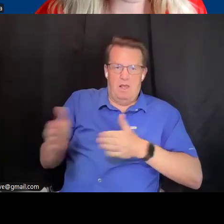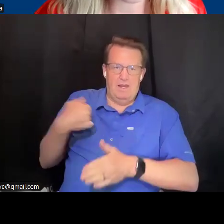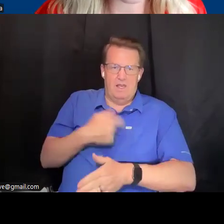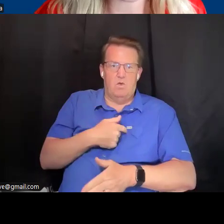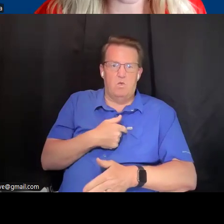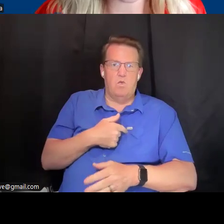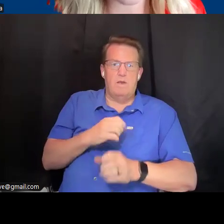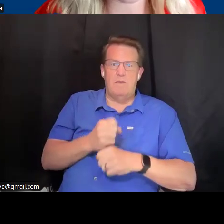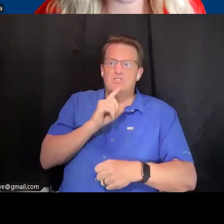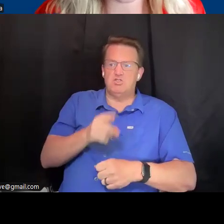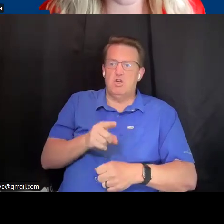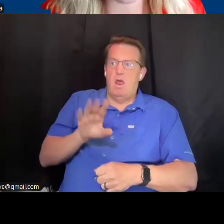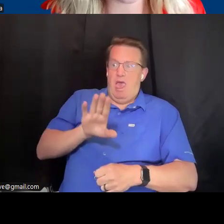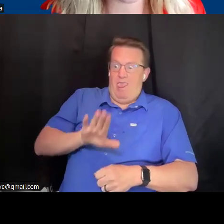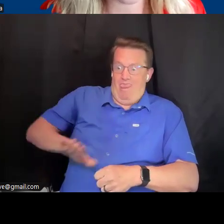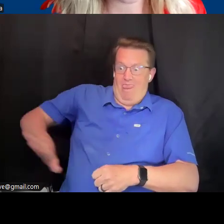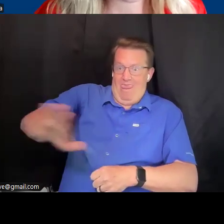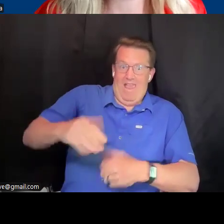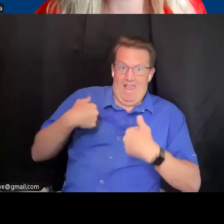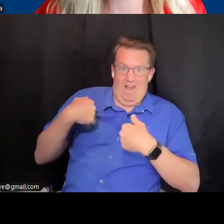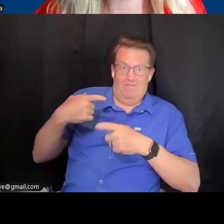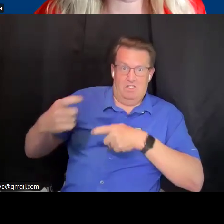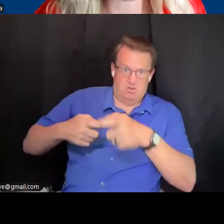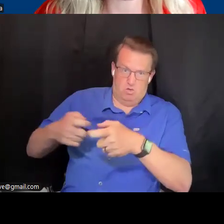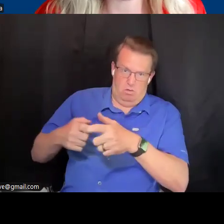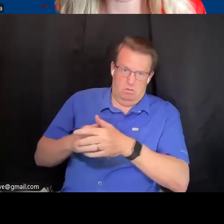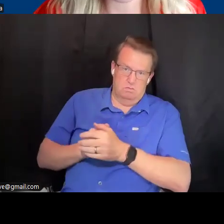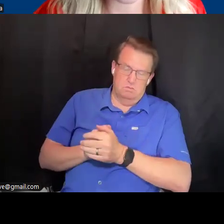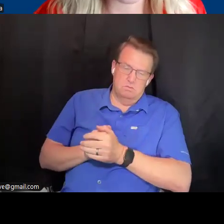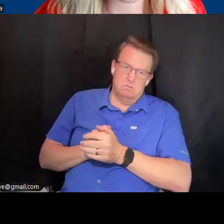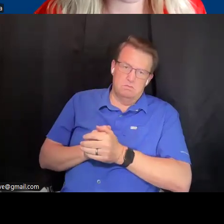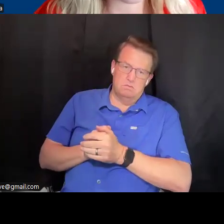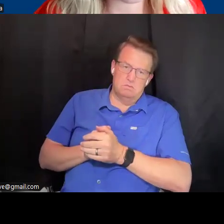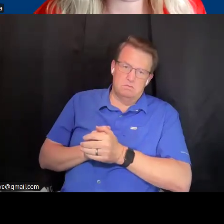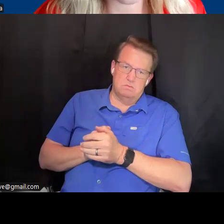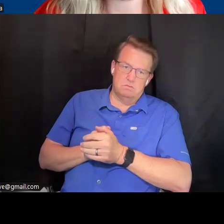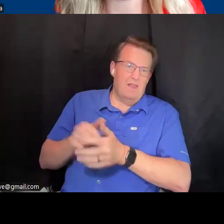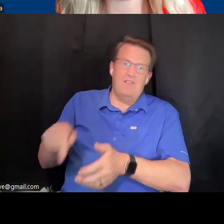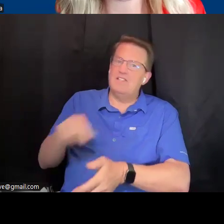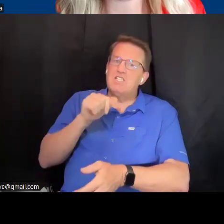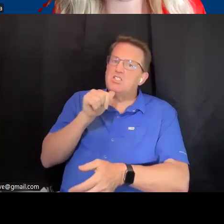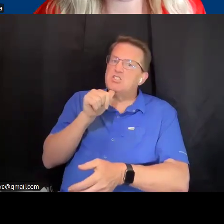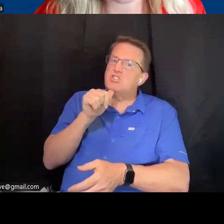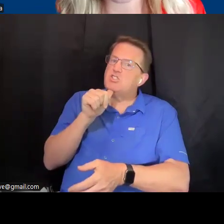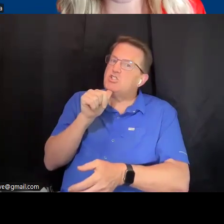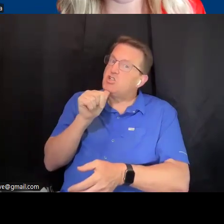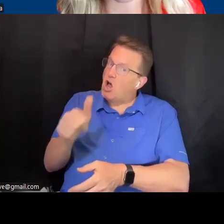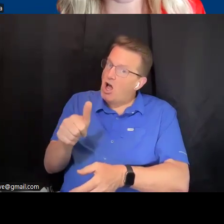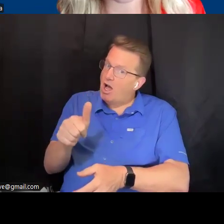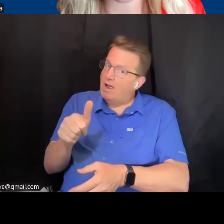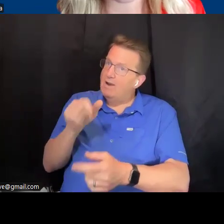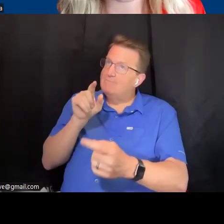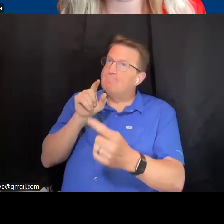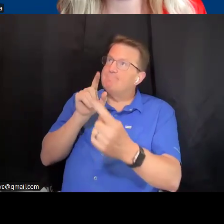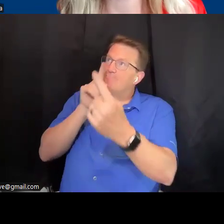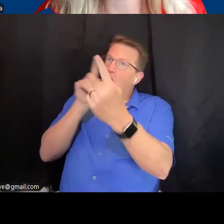maintaining that autonomy at the local level. And this is not, unfortunately, intended to cover the full unmet need in any one